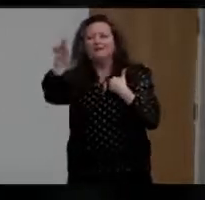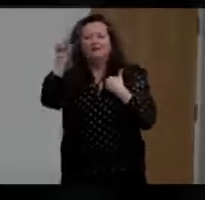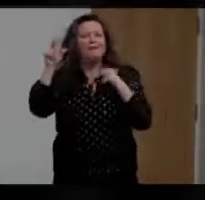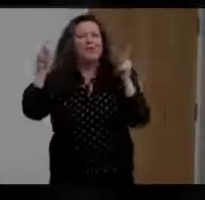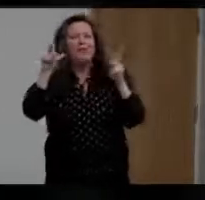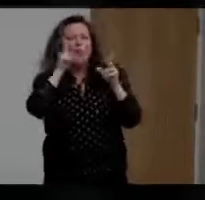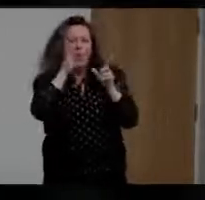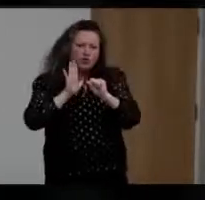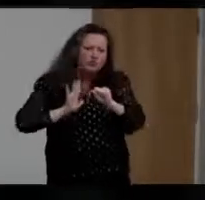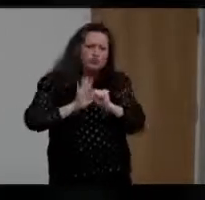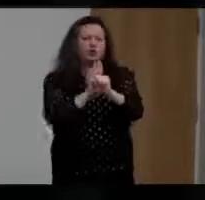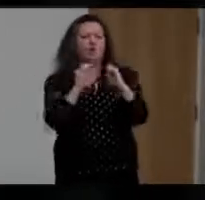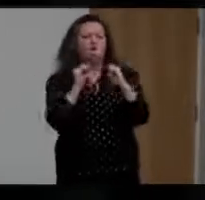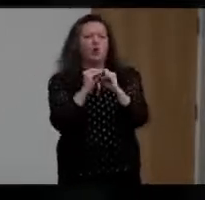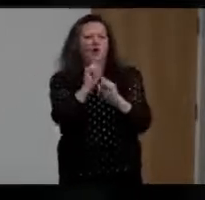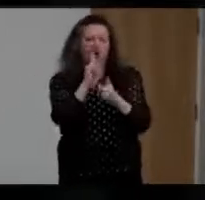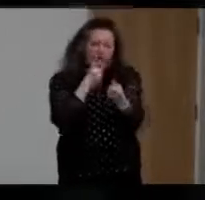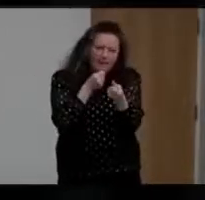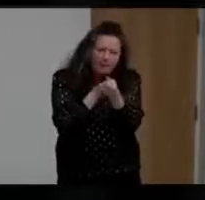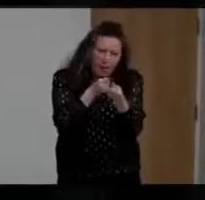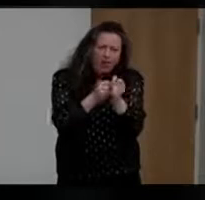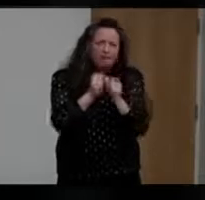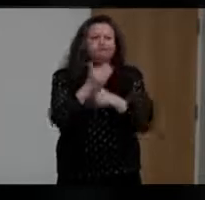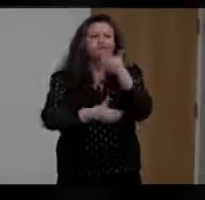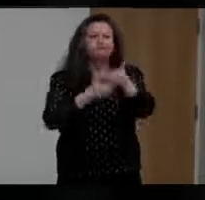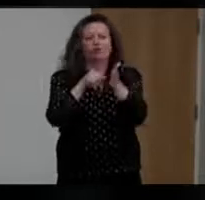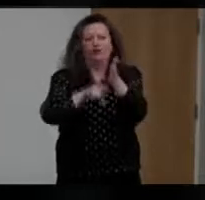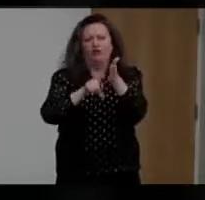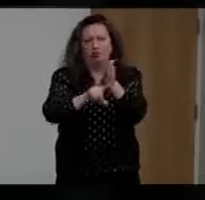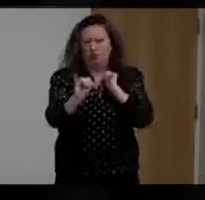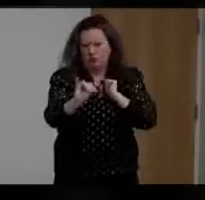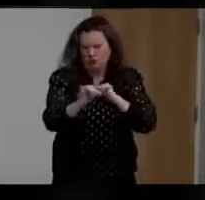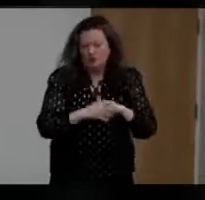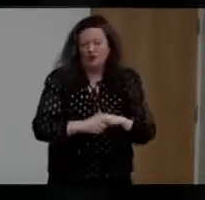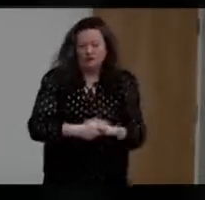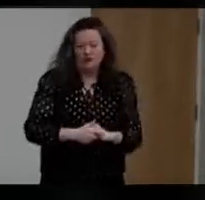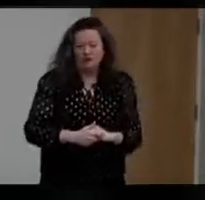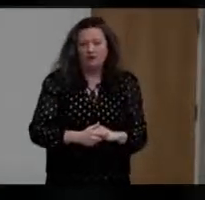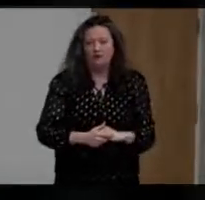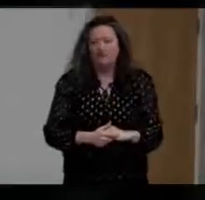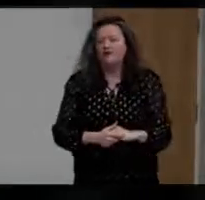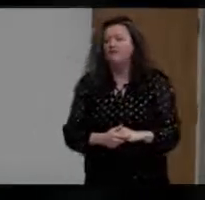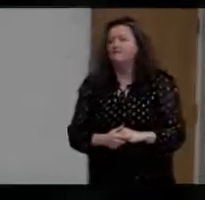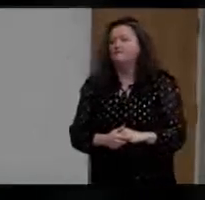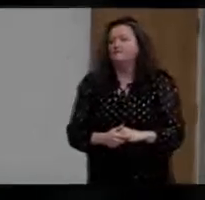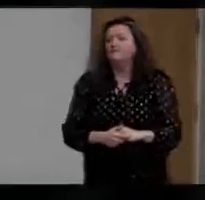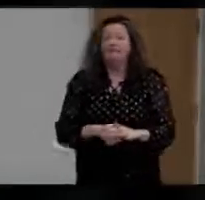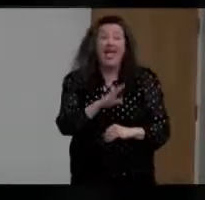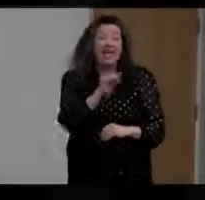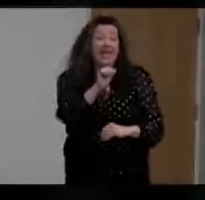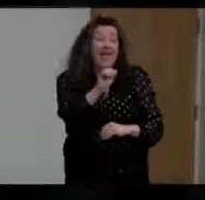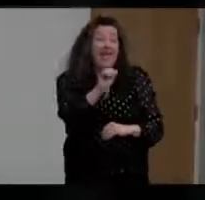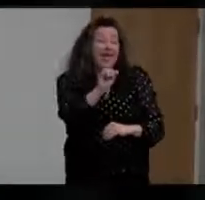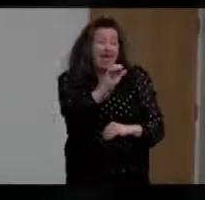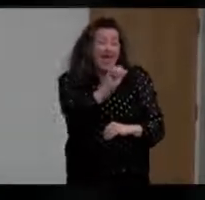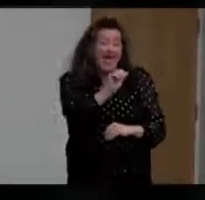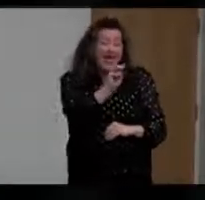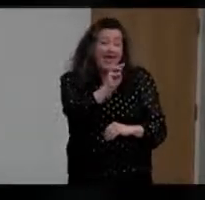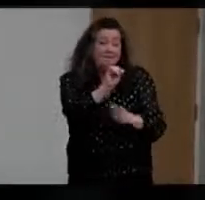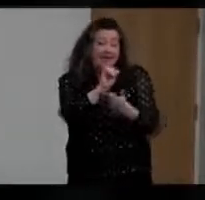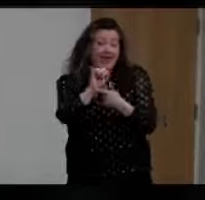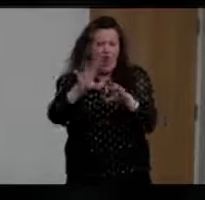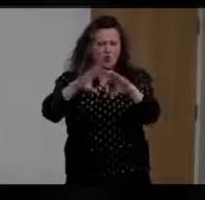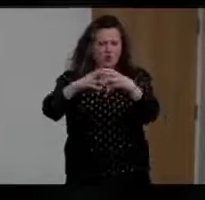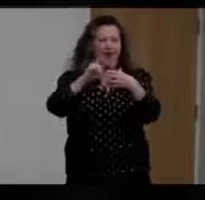leadership in the university as well is willing to back it. And Amy, the group of AI experts.